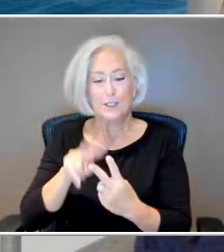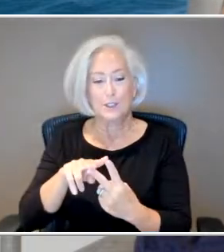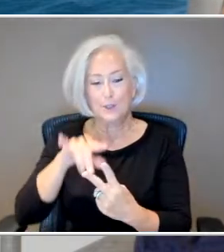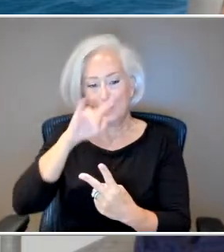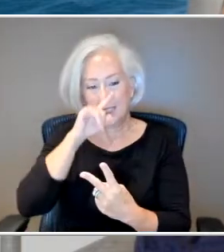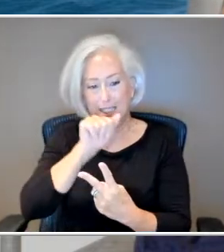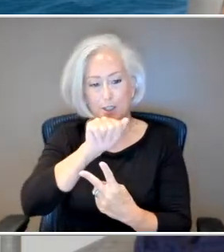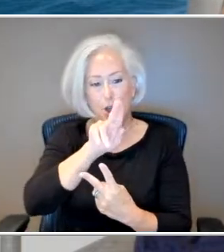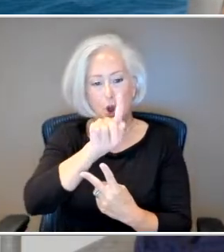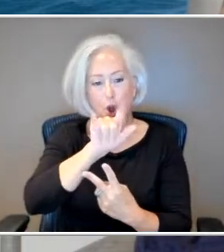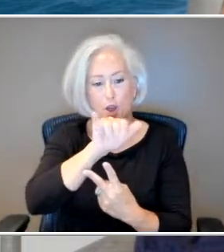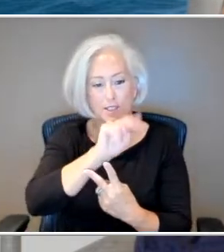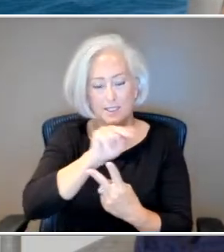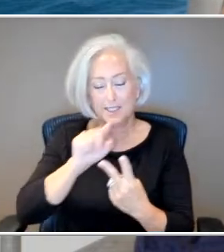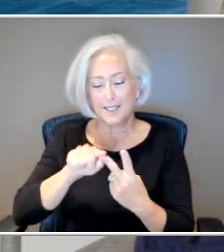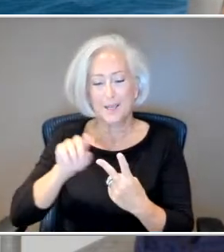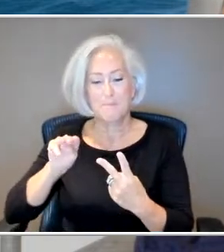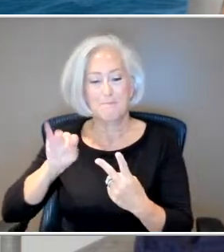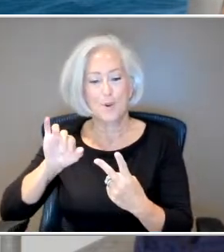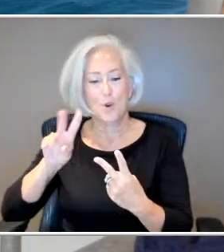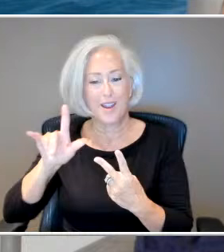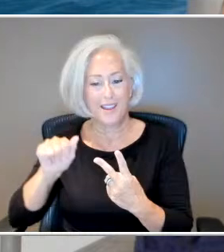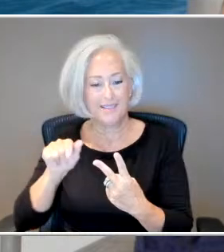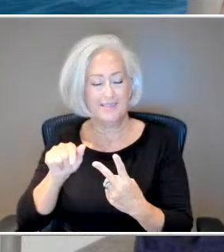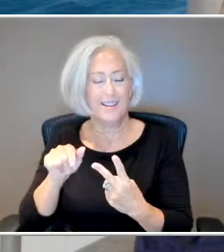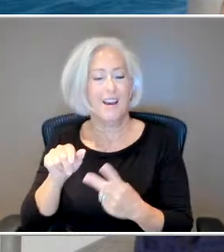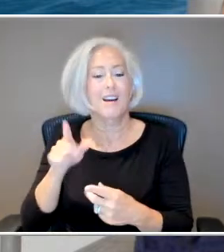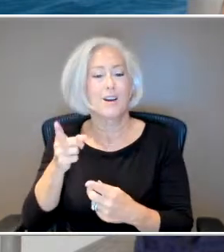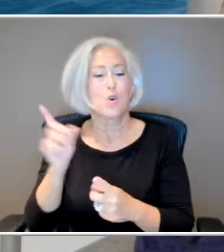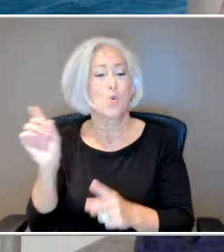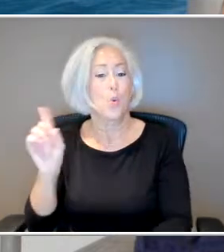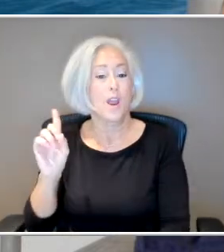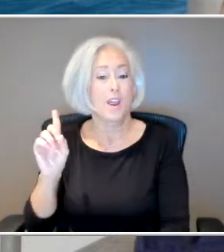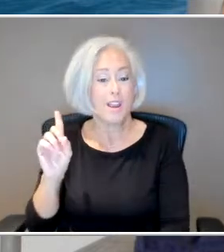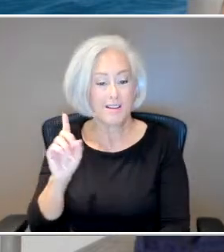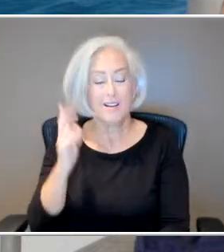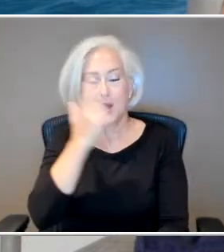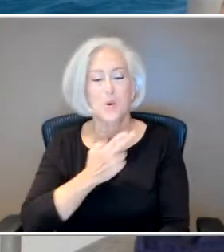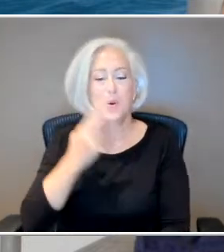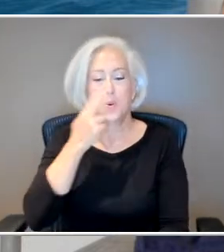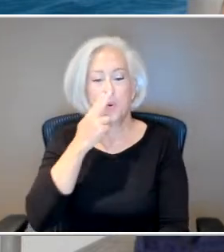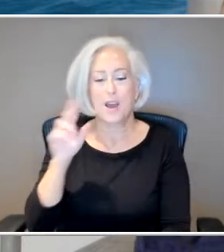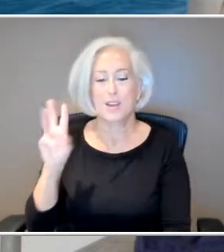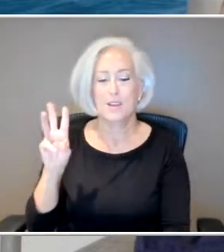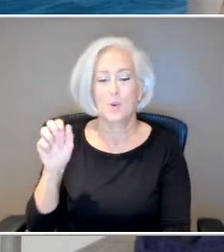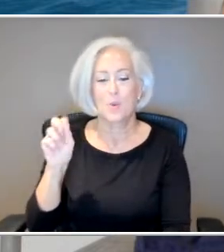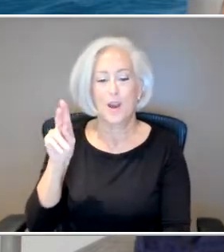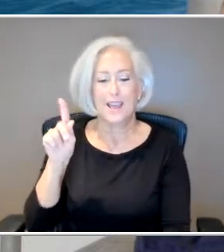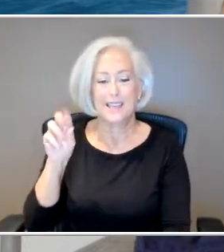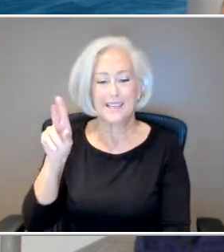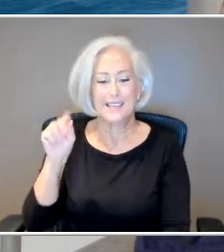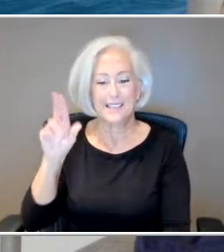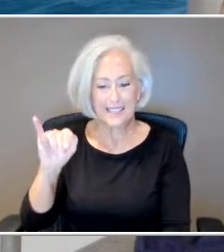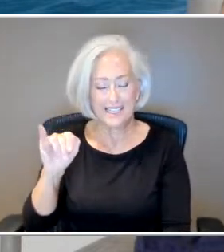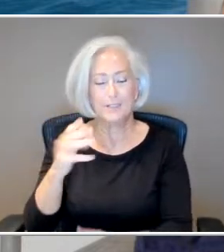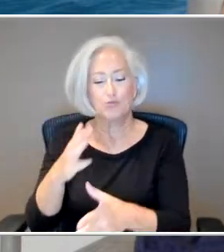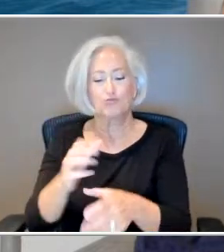and Miranda. That is off Waikiki Beach in Hawaii, and that's where we got certified to scuba